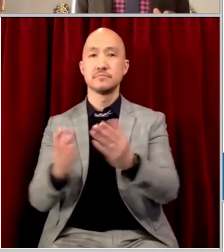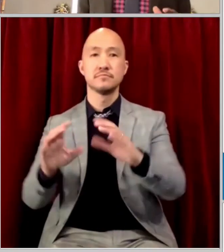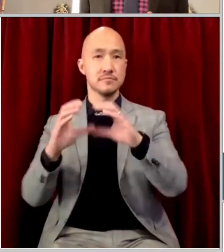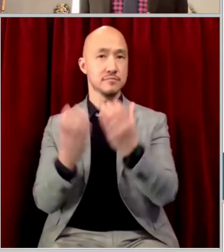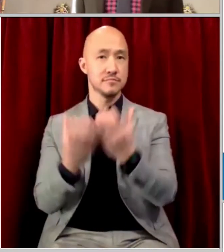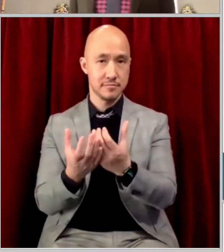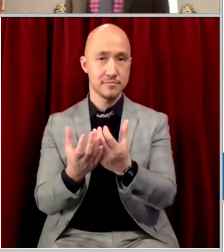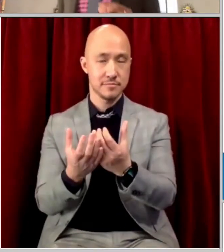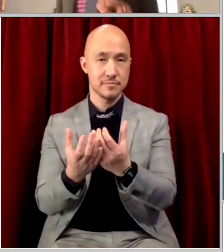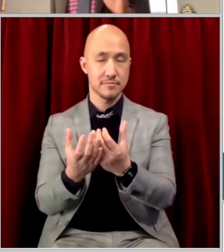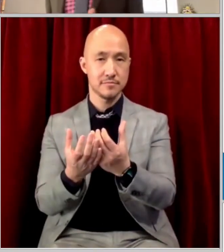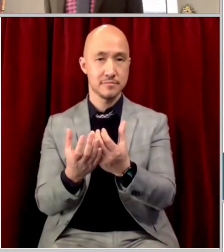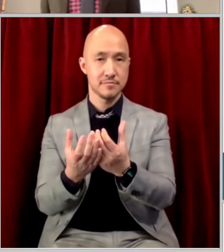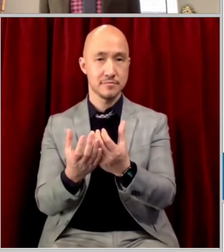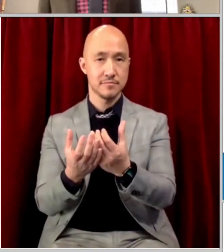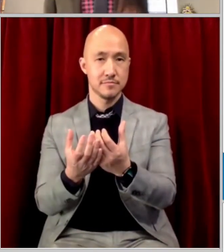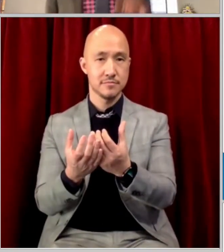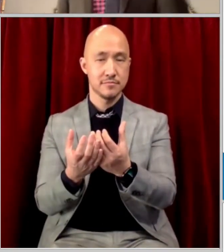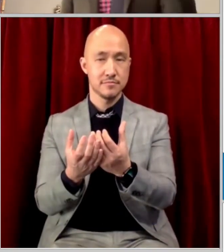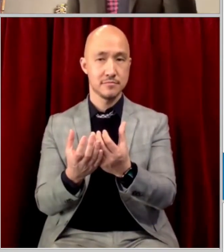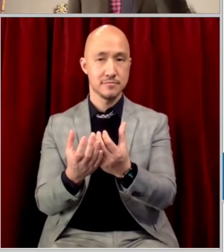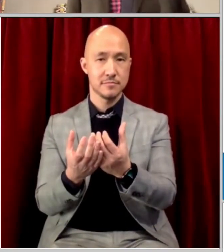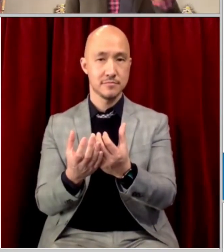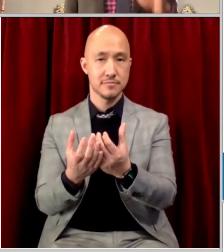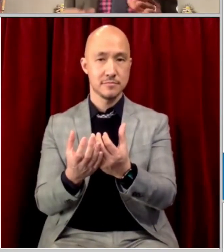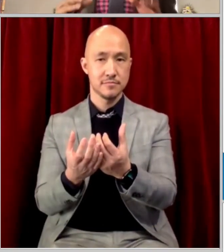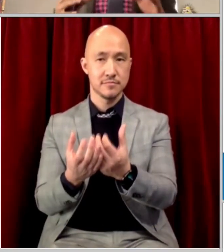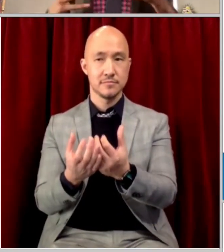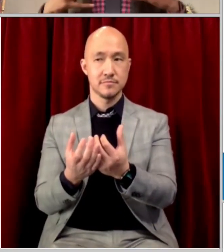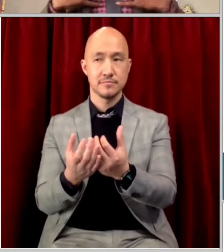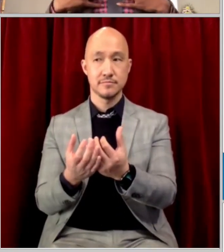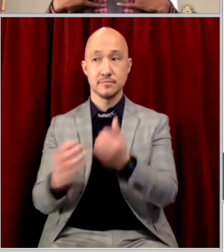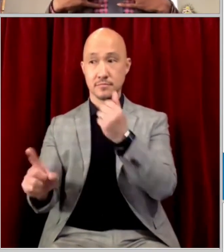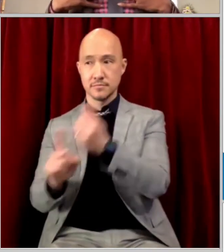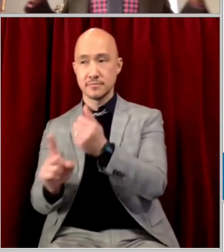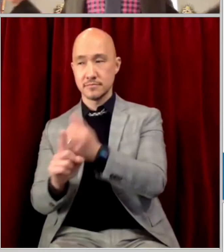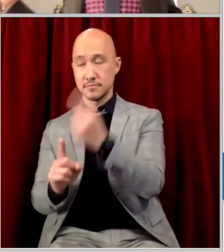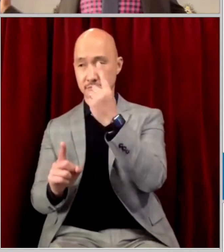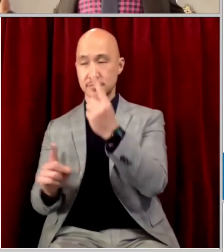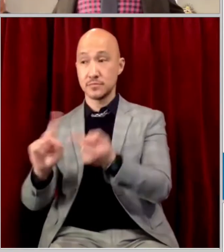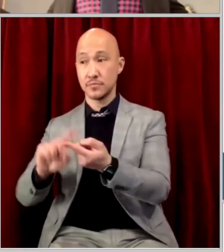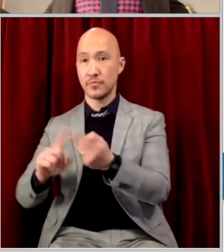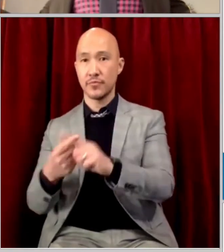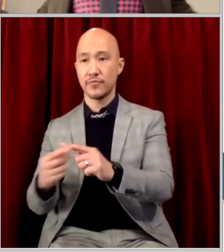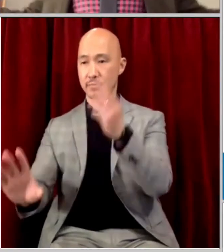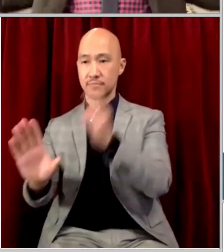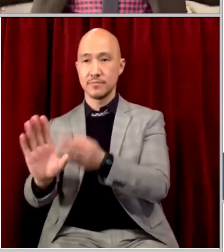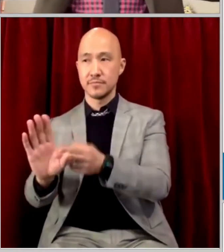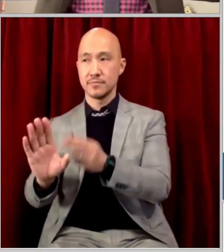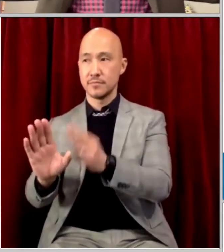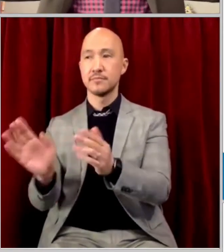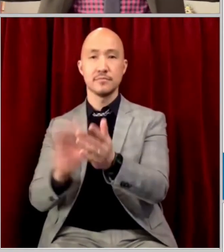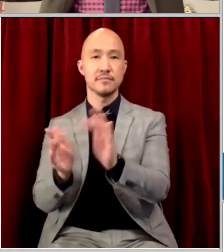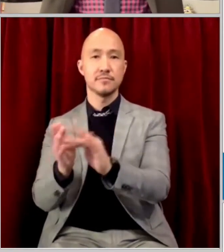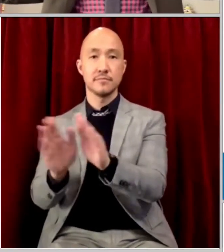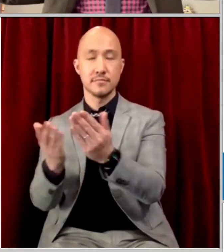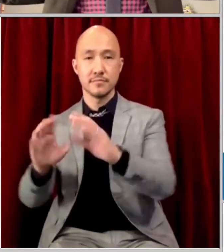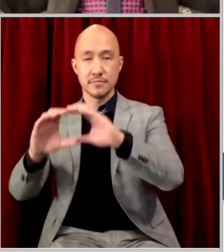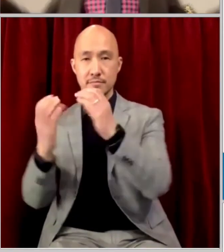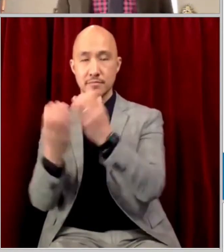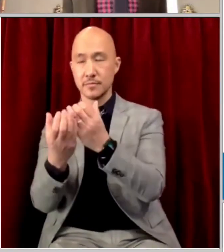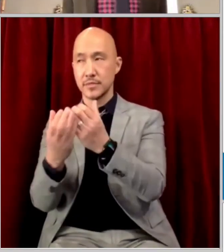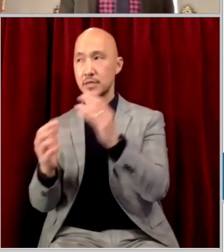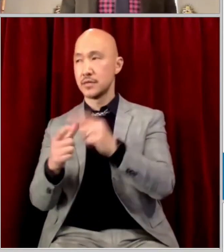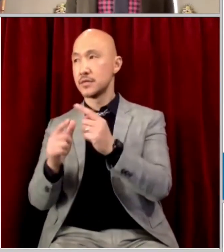came to Bible class. And when he was in Bible class, one Bible class, he saw not only my light, he saw the light of like maybe 10